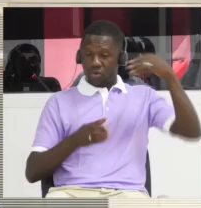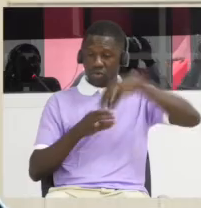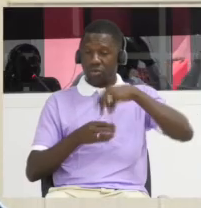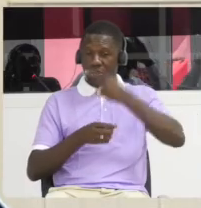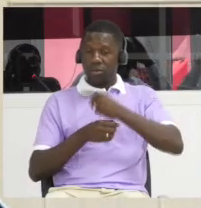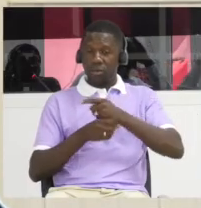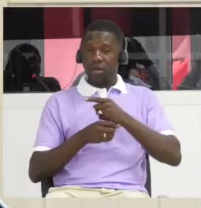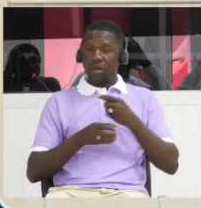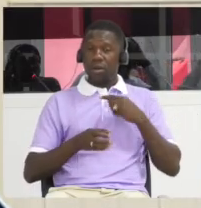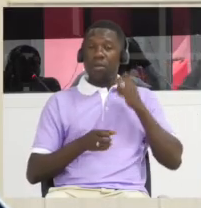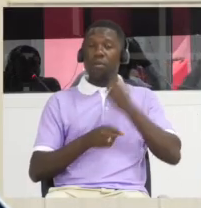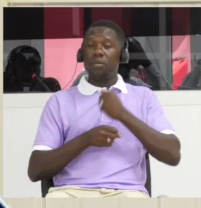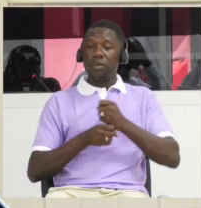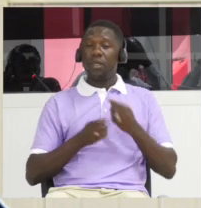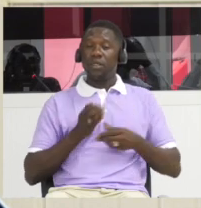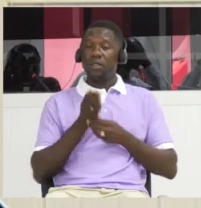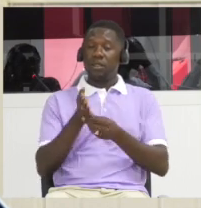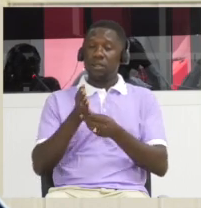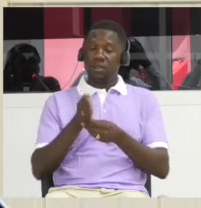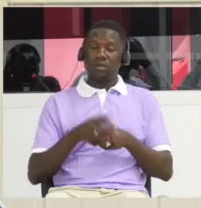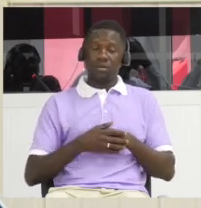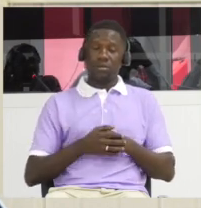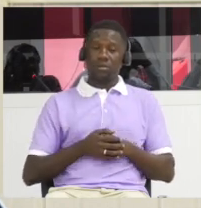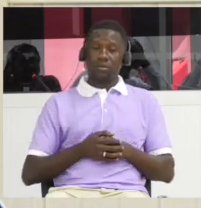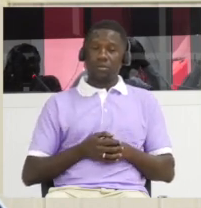the armed forces. And